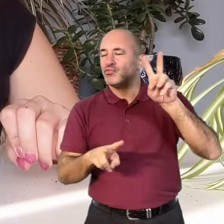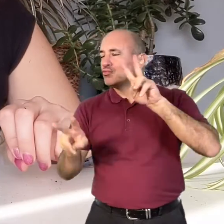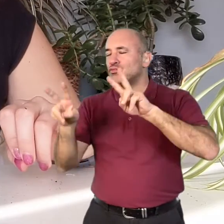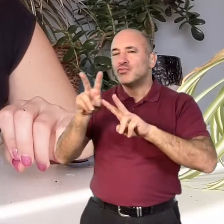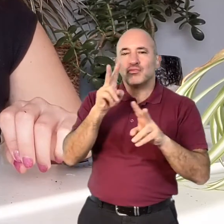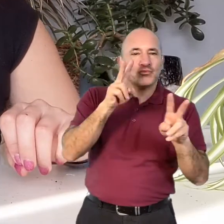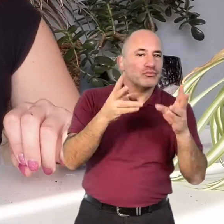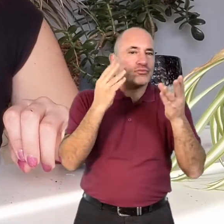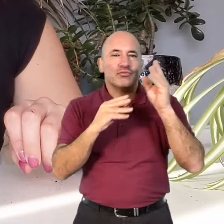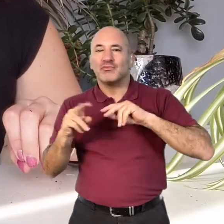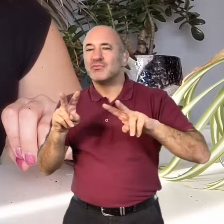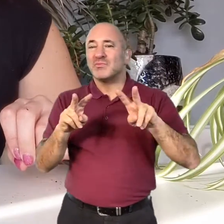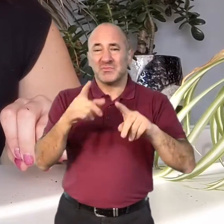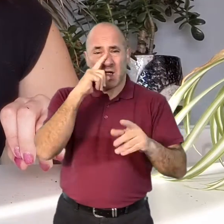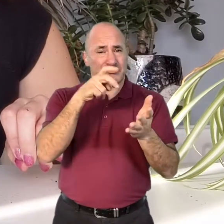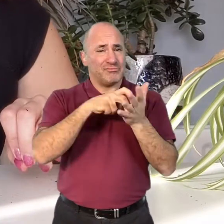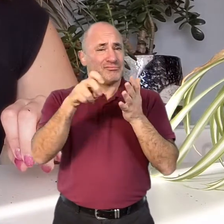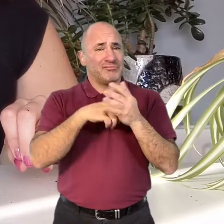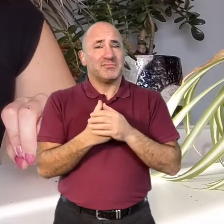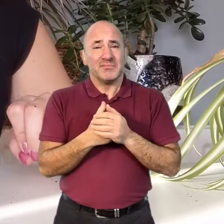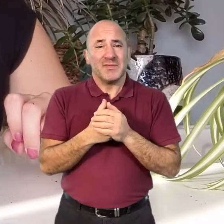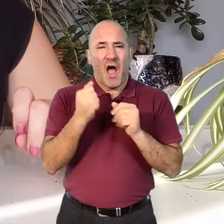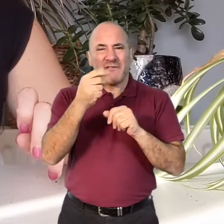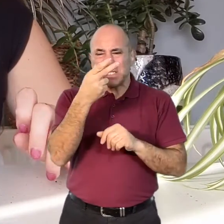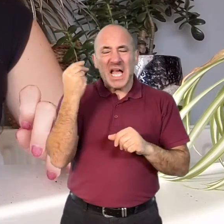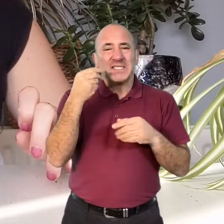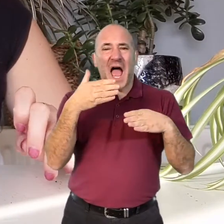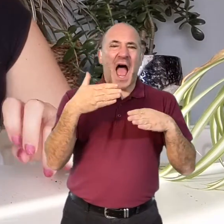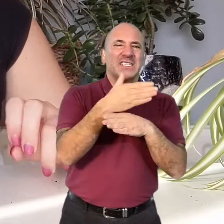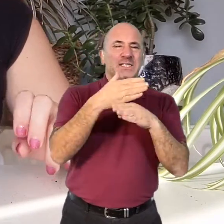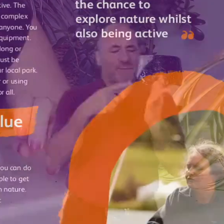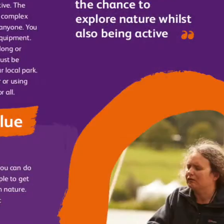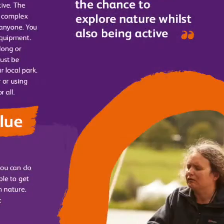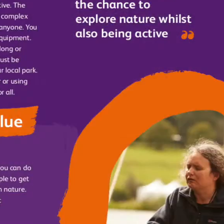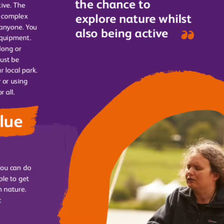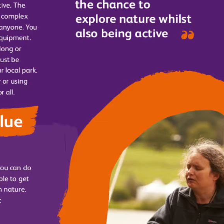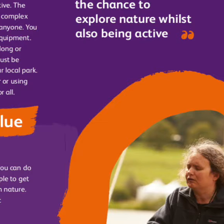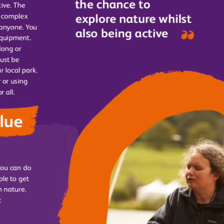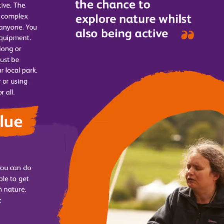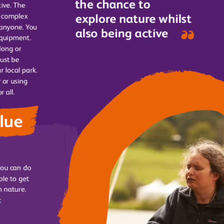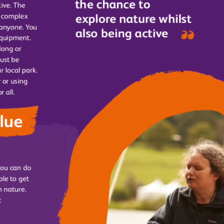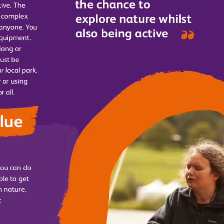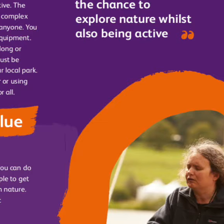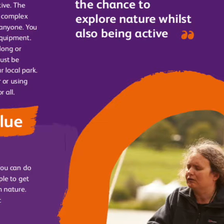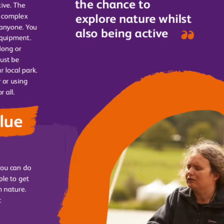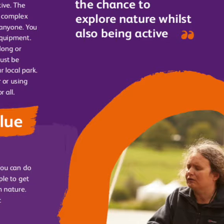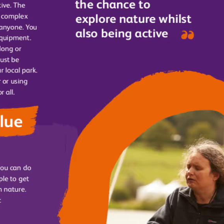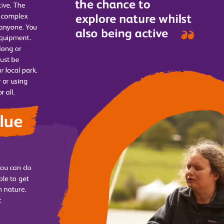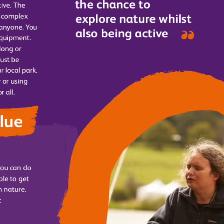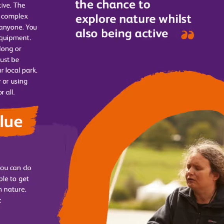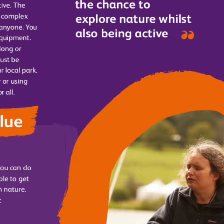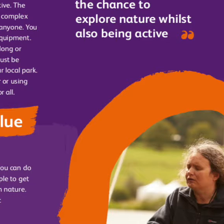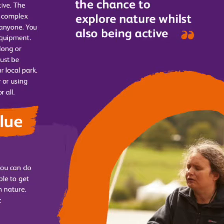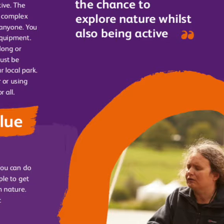to collect my bits and pieces, and you could go on a sensory walk too. If you want to download the Sense